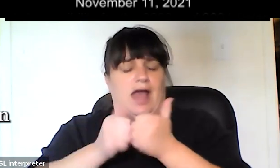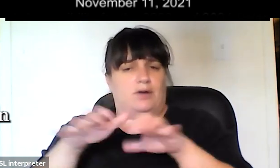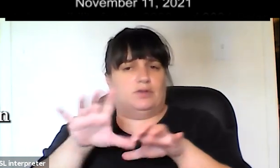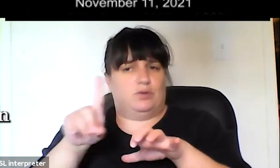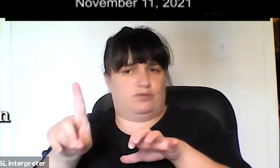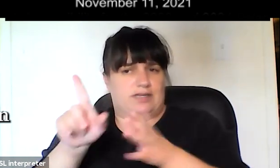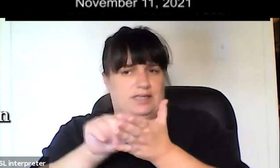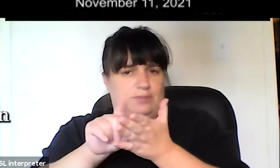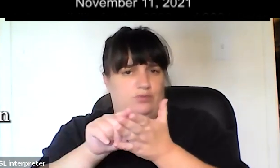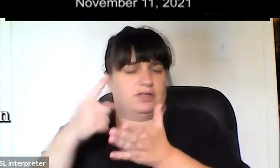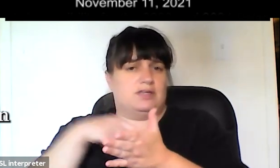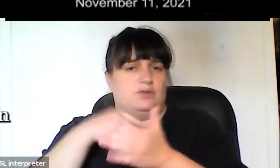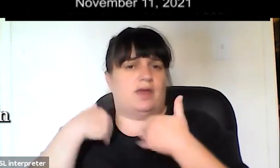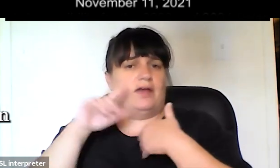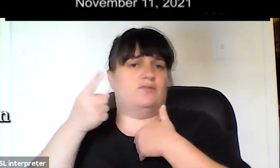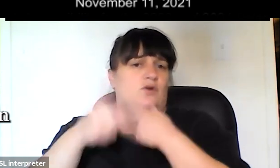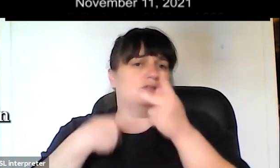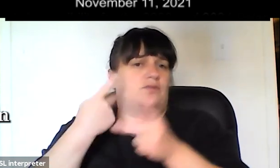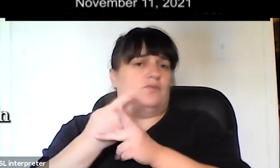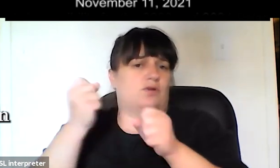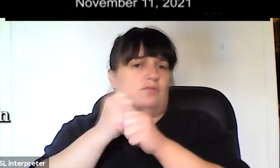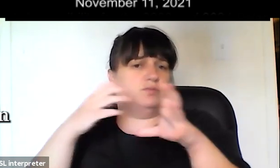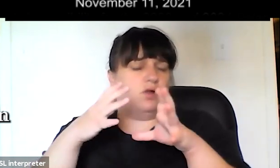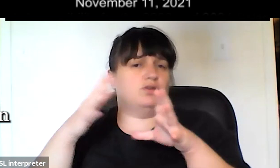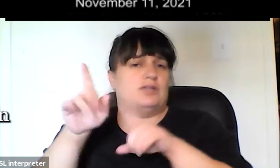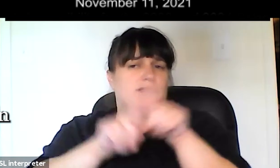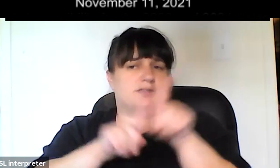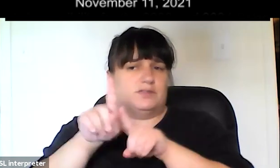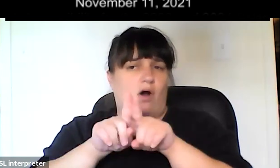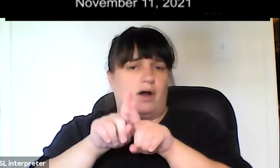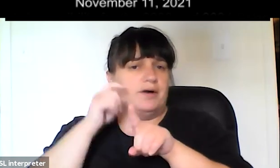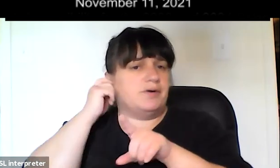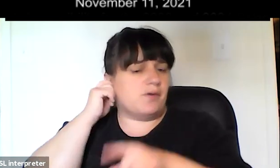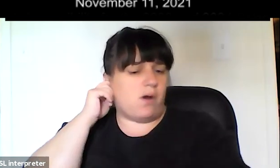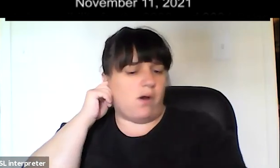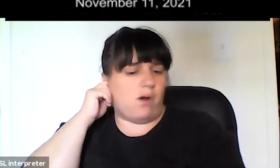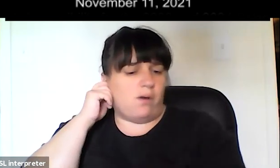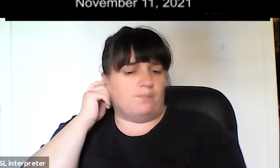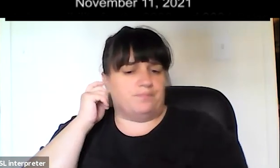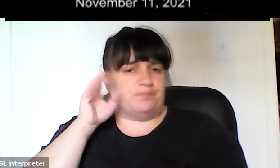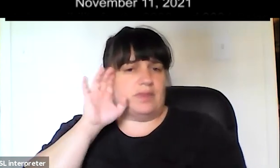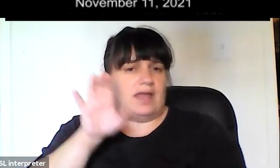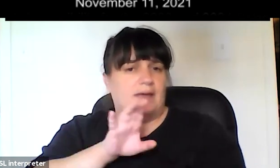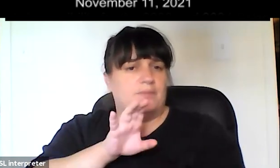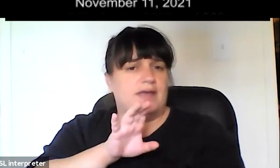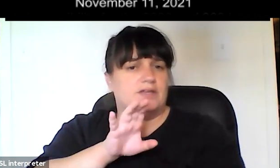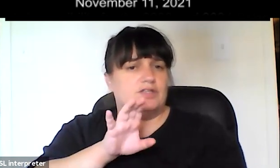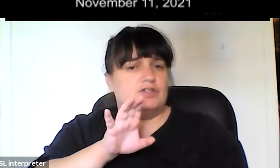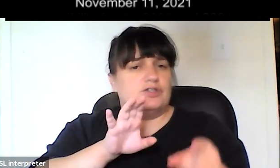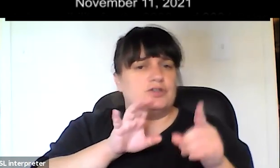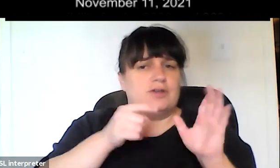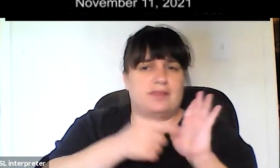our very first version of this exploded star in our hand. And the image on my screen now is a sort